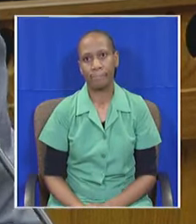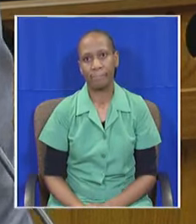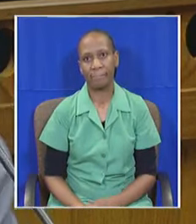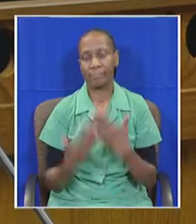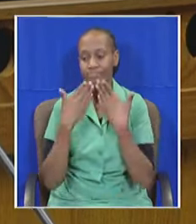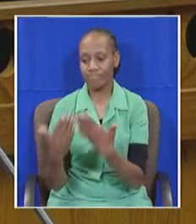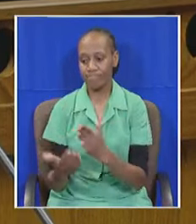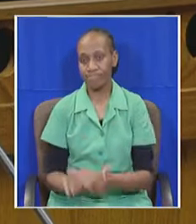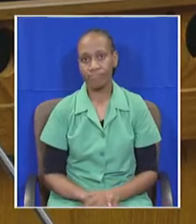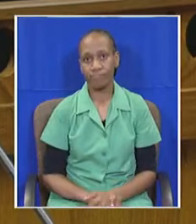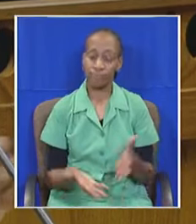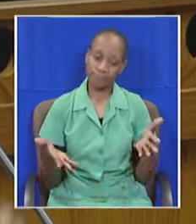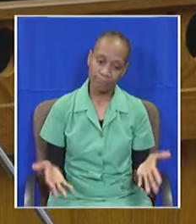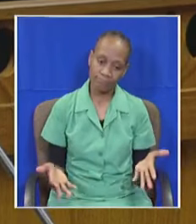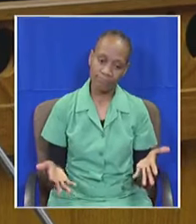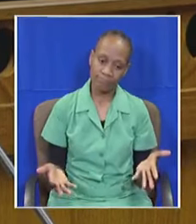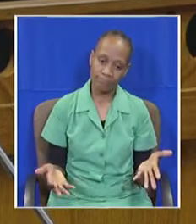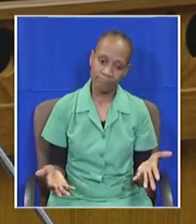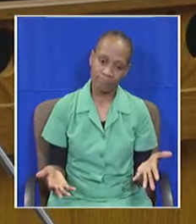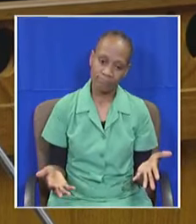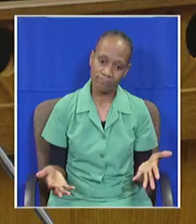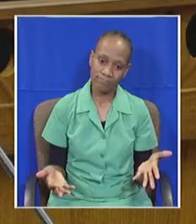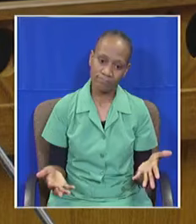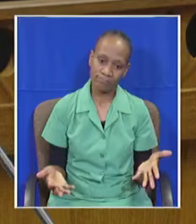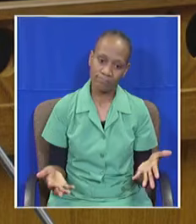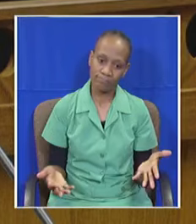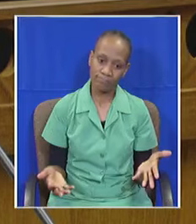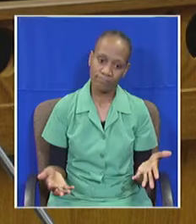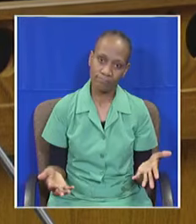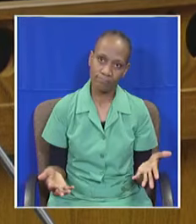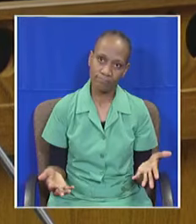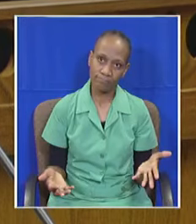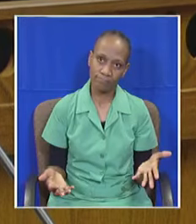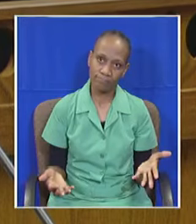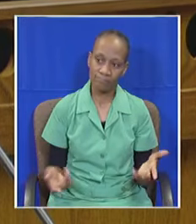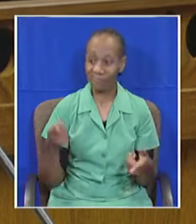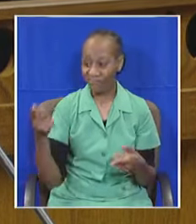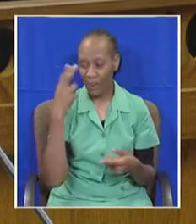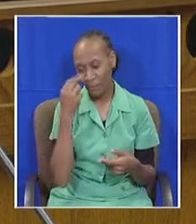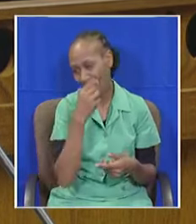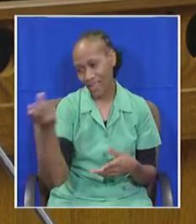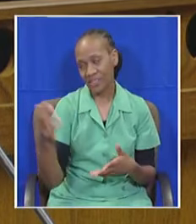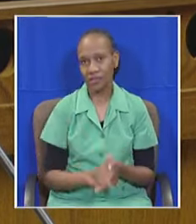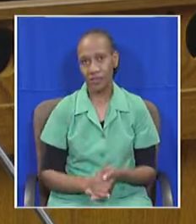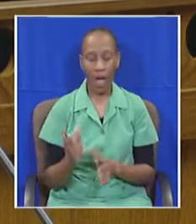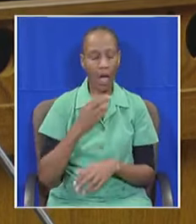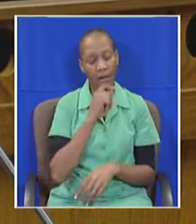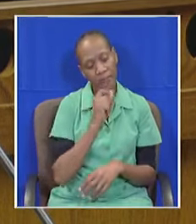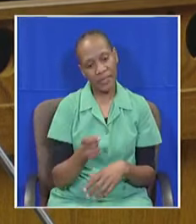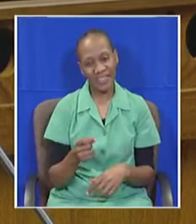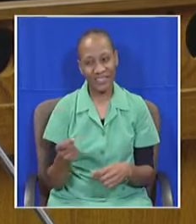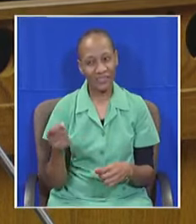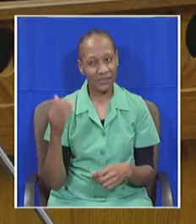Thank you. Now part of the things that not only are they blind, I mean, not only are they hard of